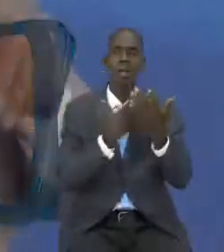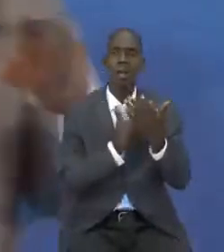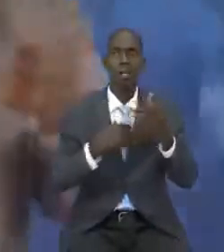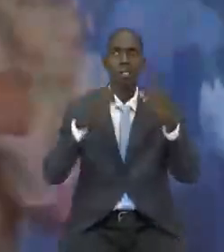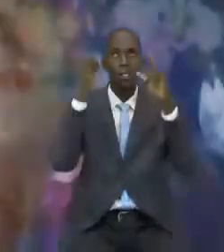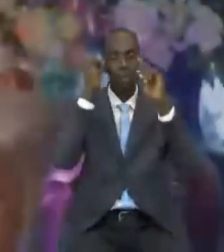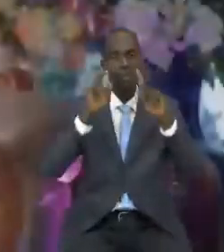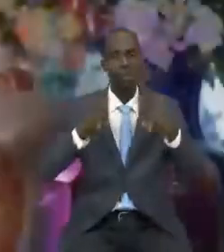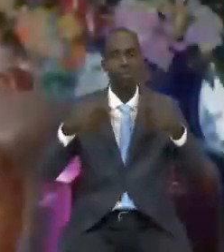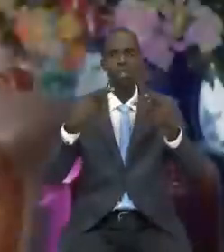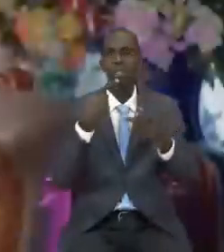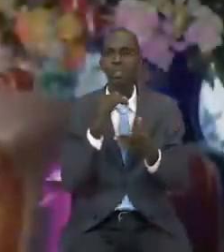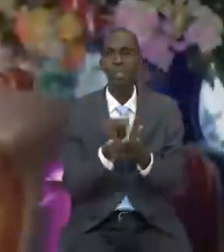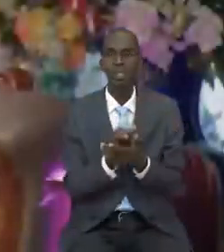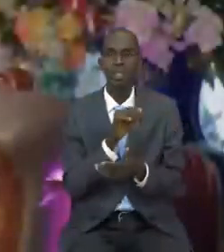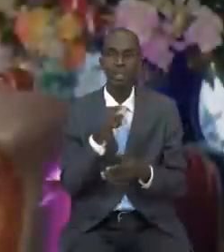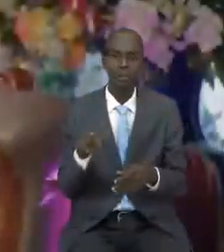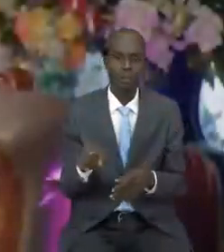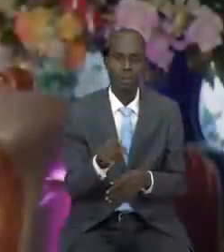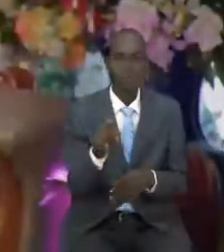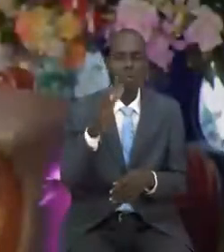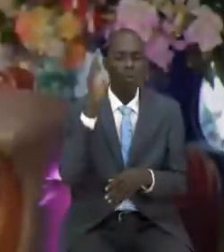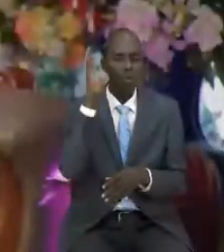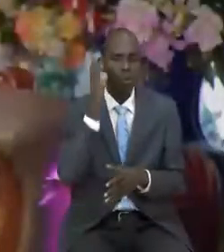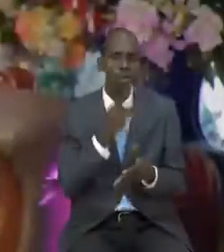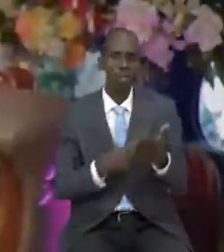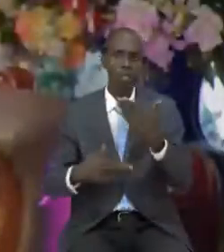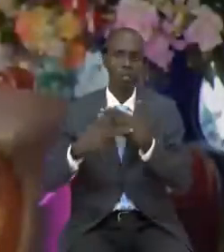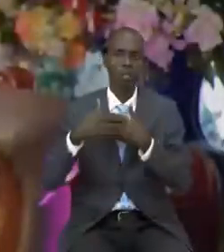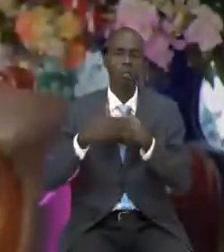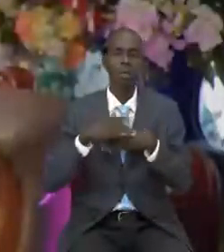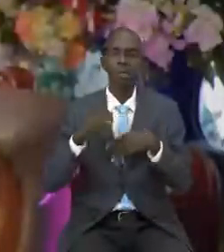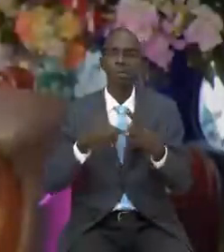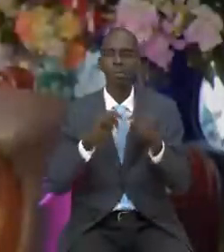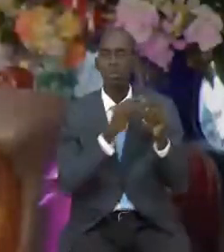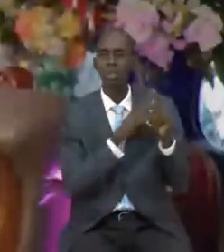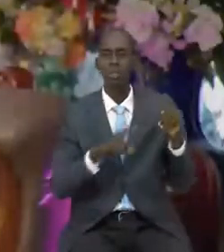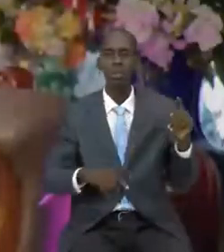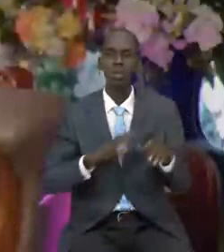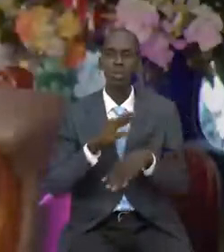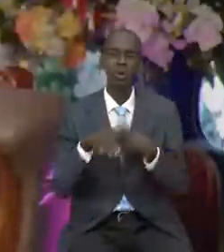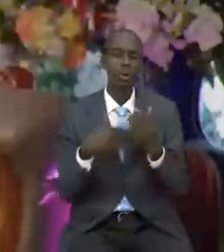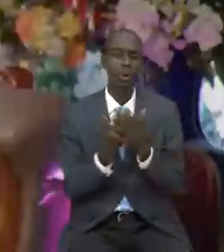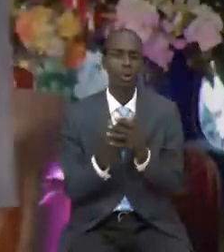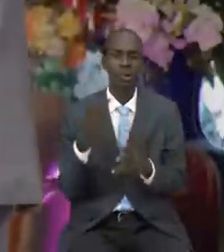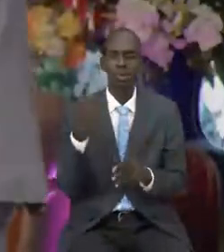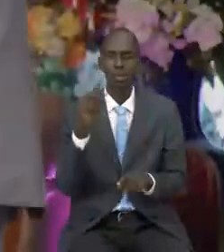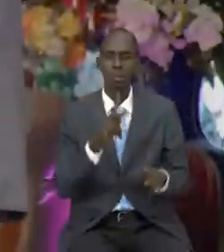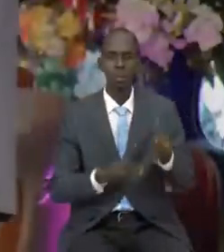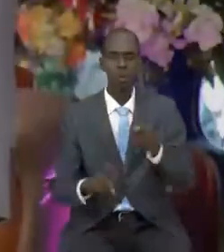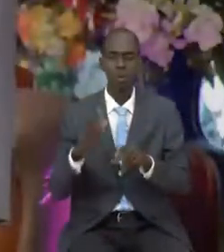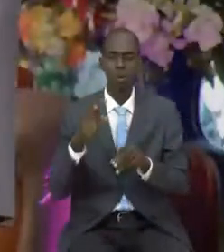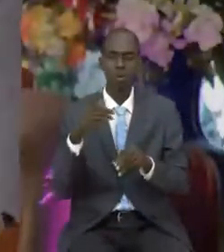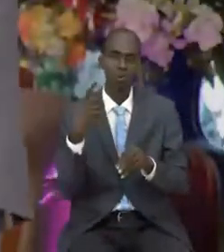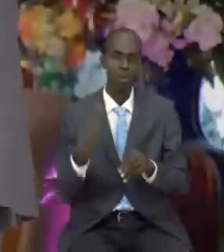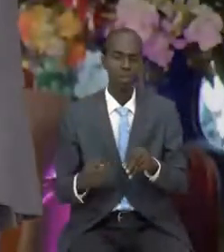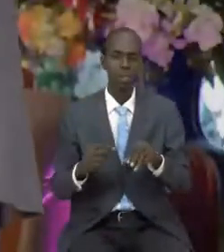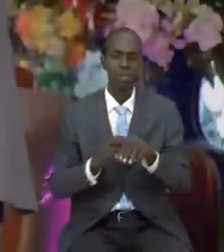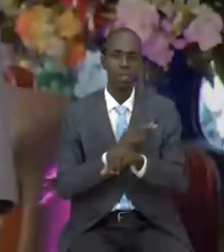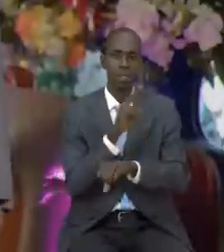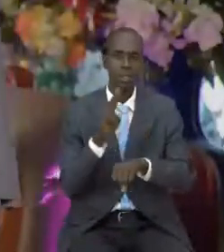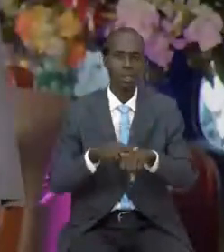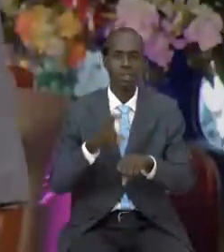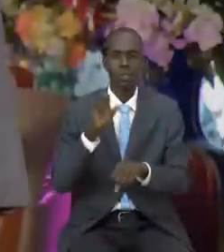they will turn unto the Lord, and all the kindreds of the nations shall worship before him. Look at